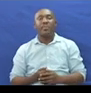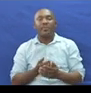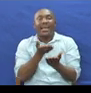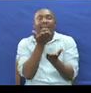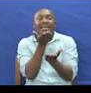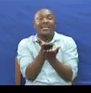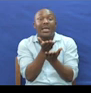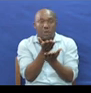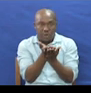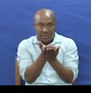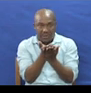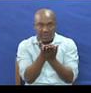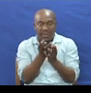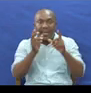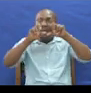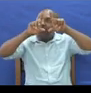Suggest the title of the story.